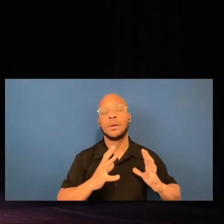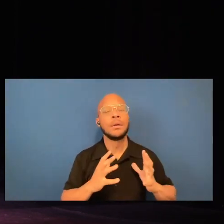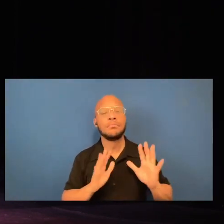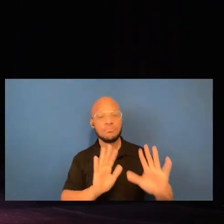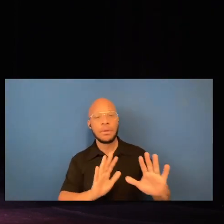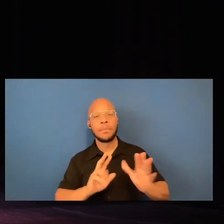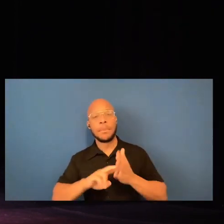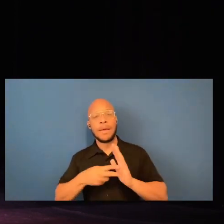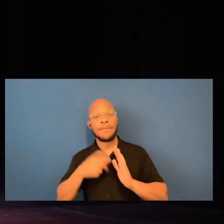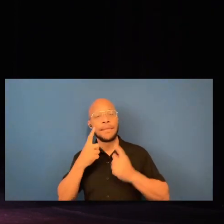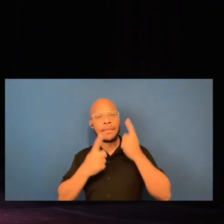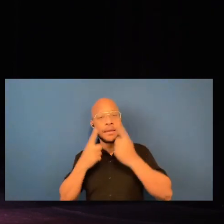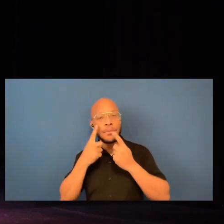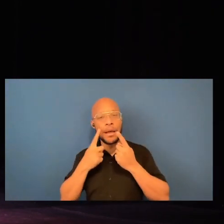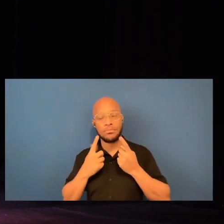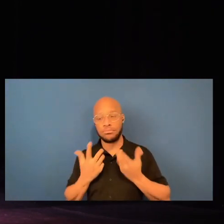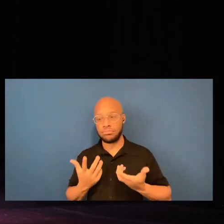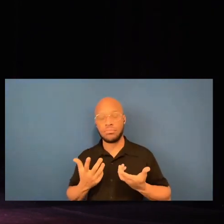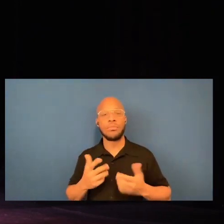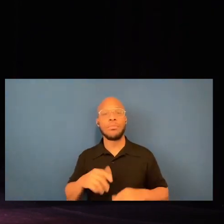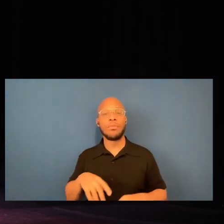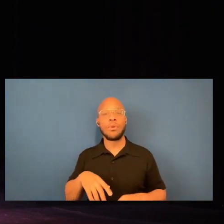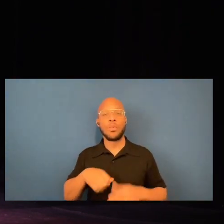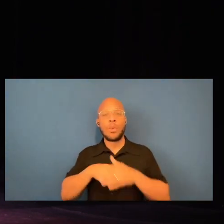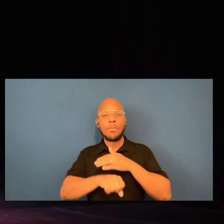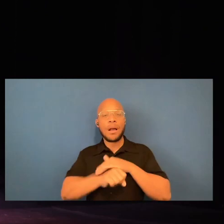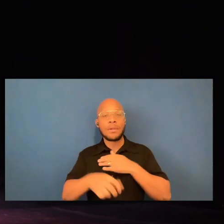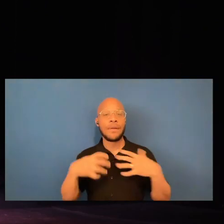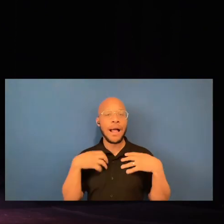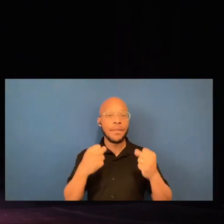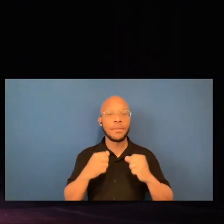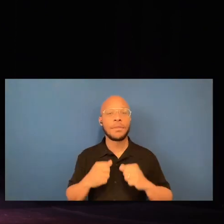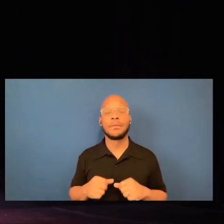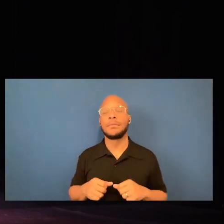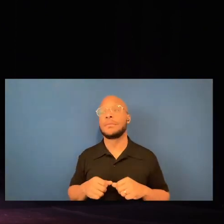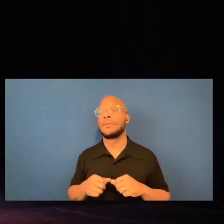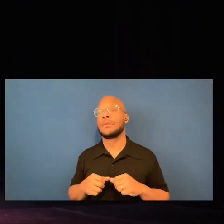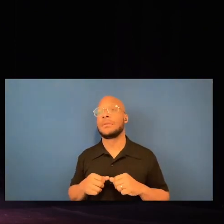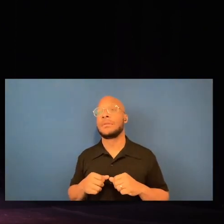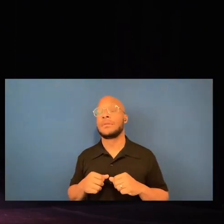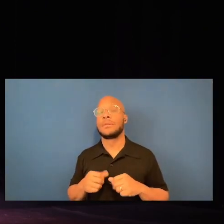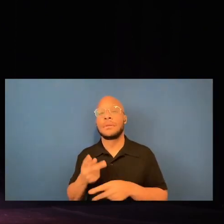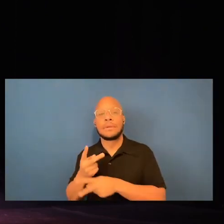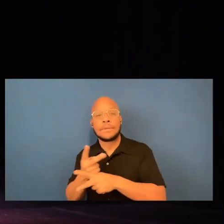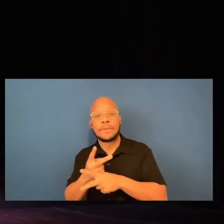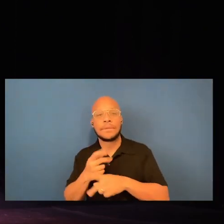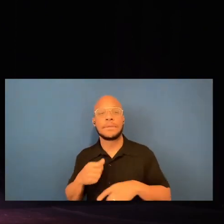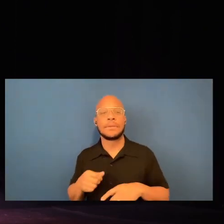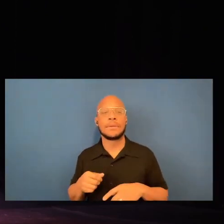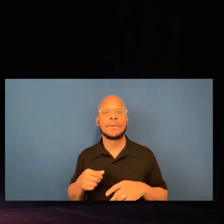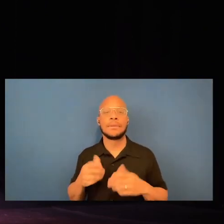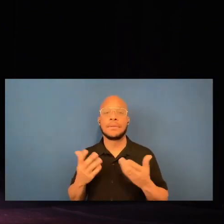we're gonna lose them all if we don't figure that out. And so I was telling her all of this, I was really proud, and she said, ooh la la. And